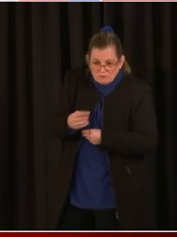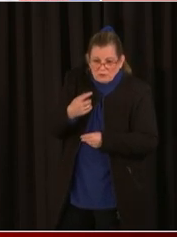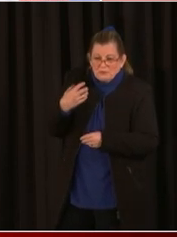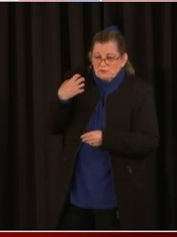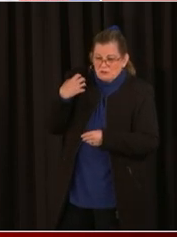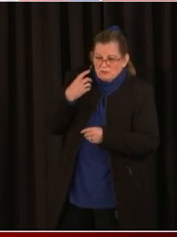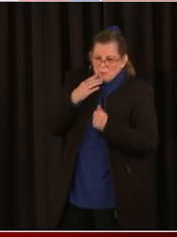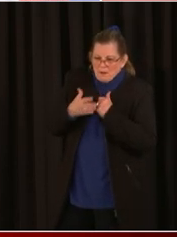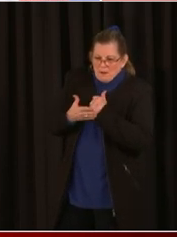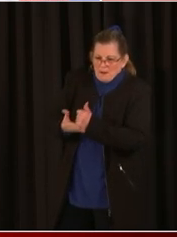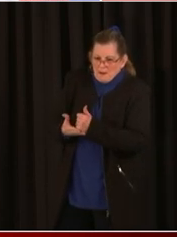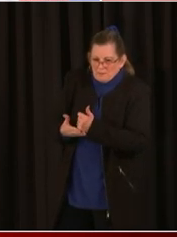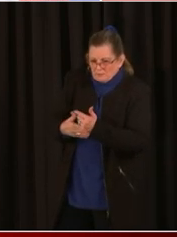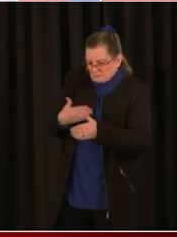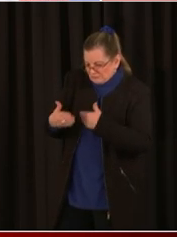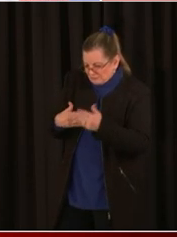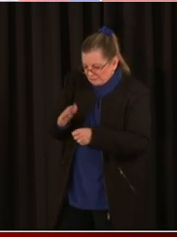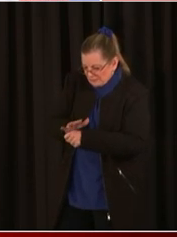chief will help